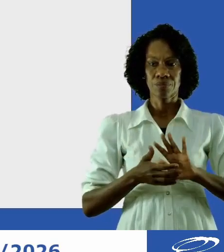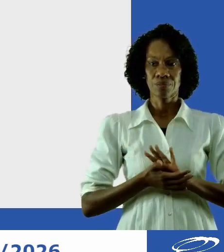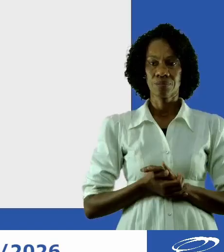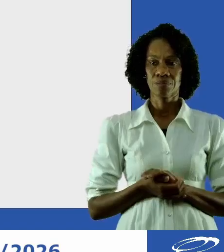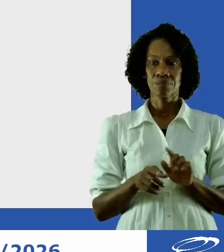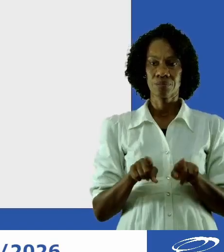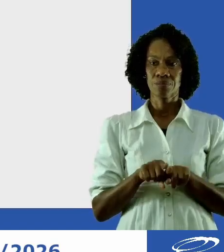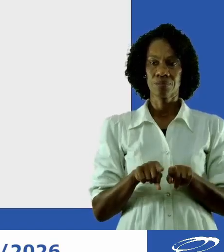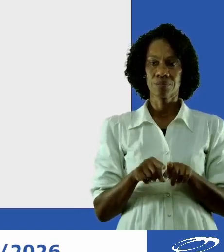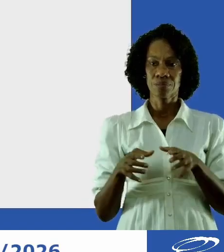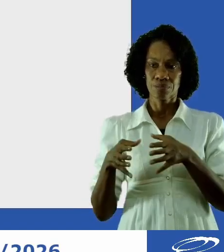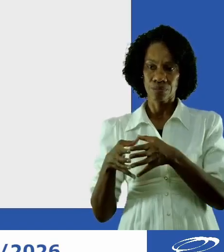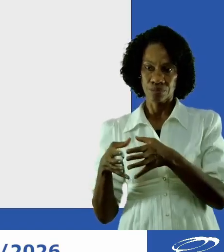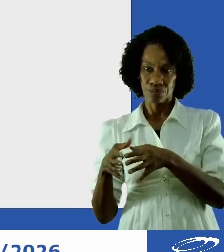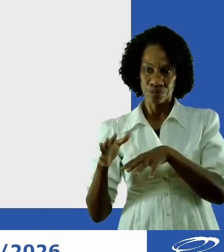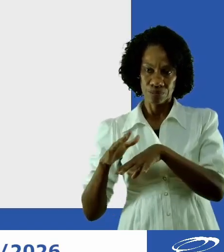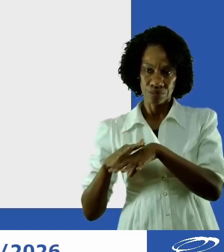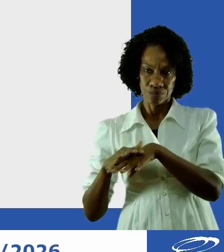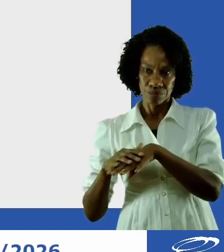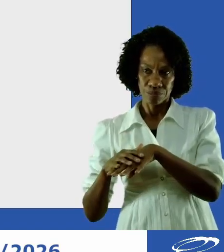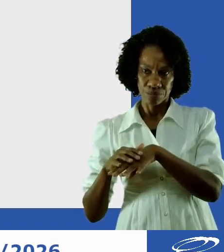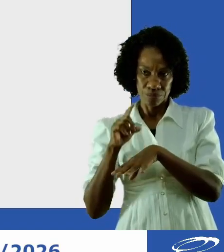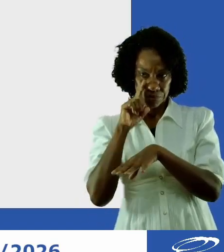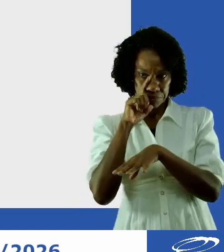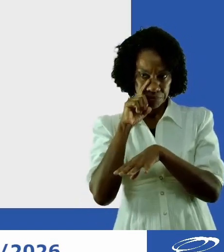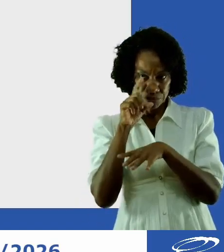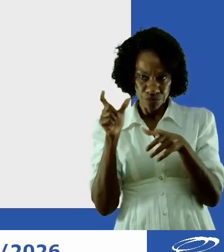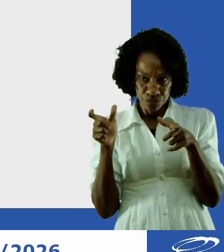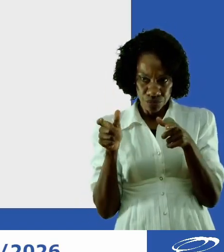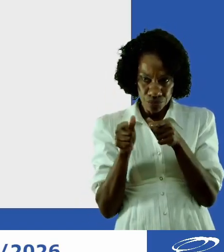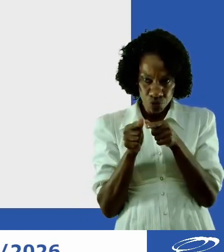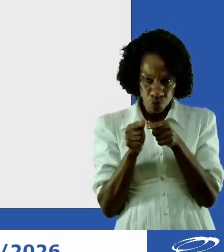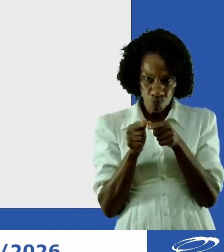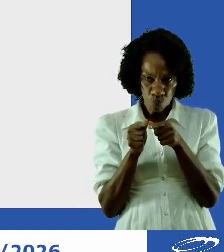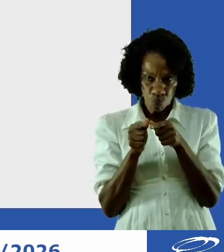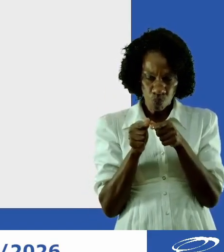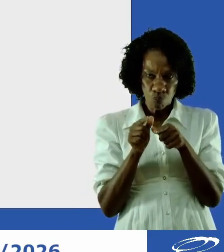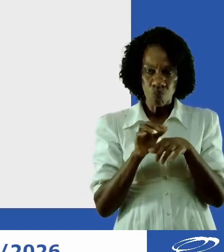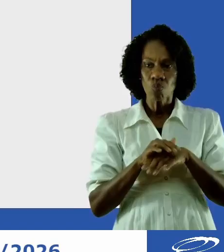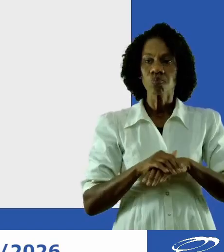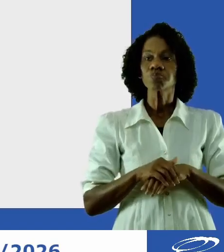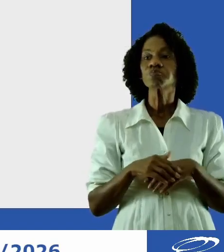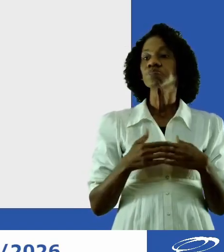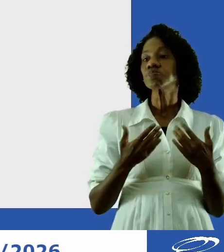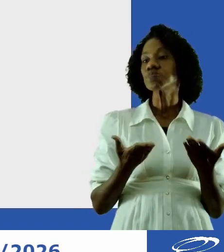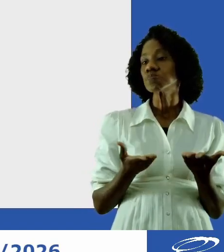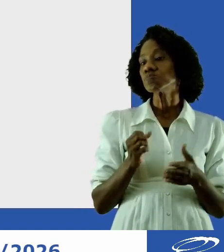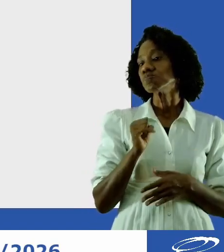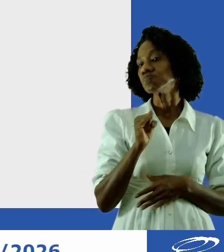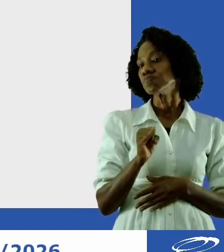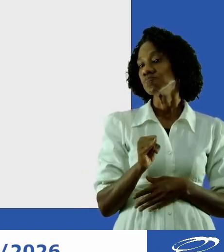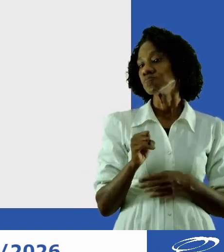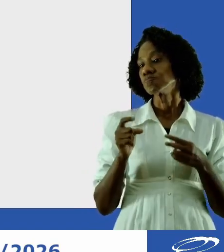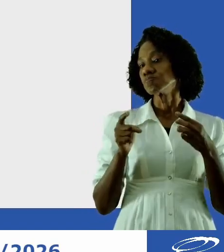arthroplasty, treated with DARE in the following conditions: in well-fixed prosthesis, acute PGI within the first